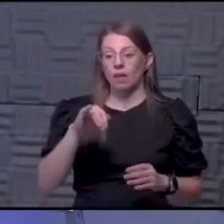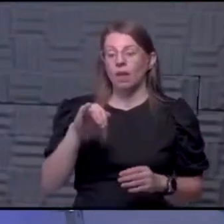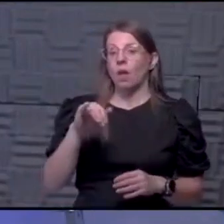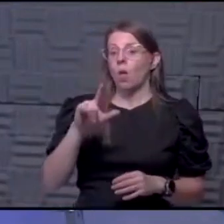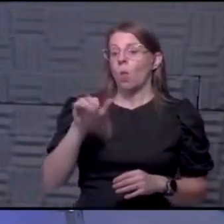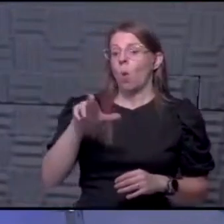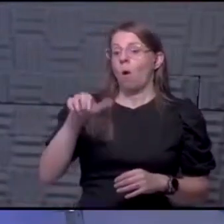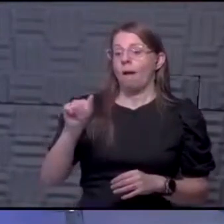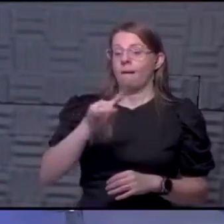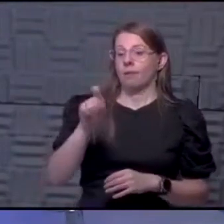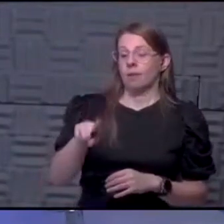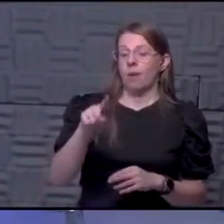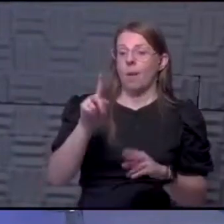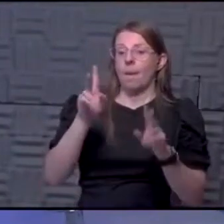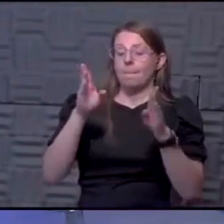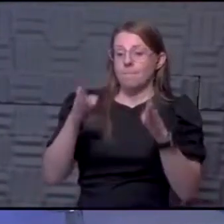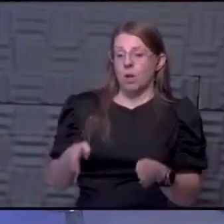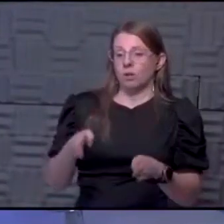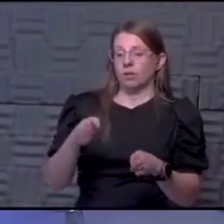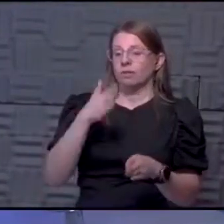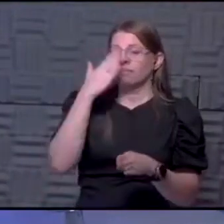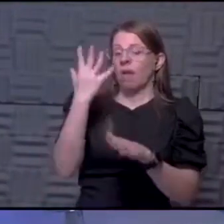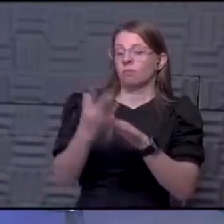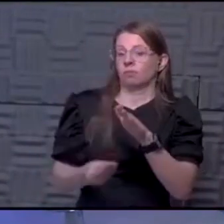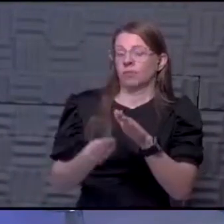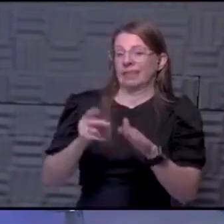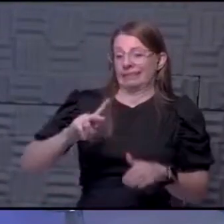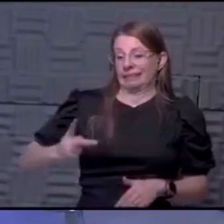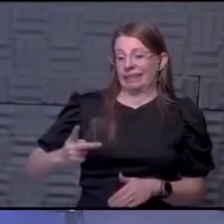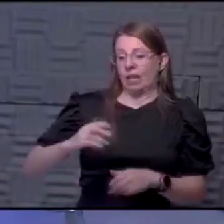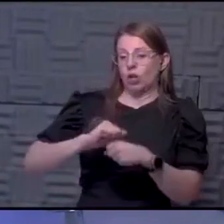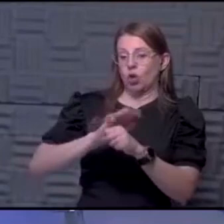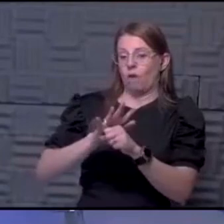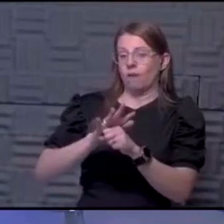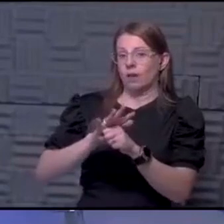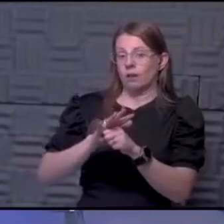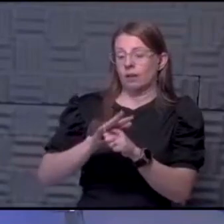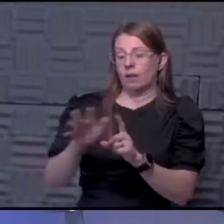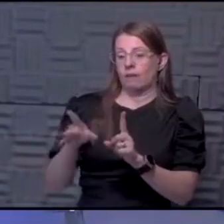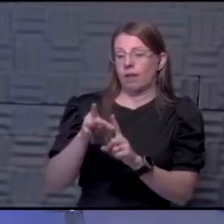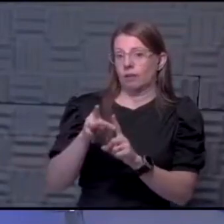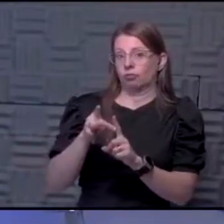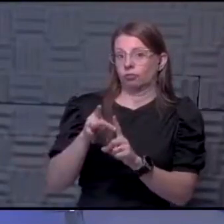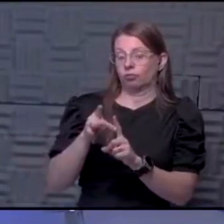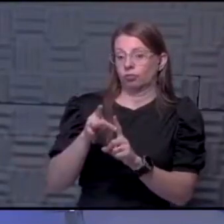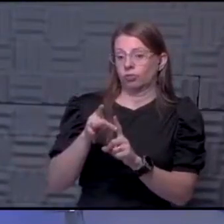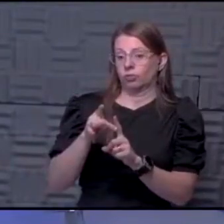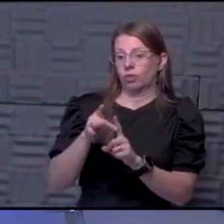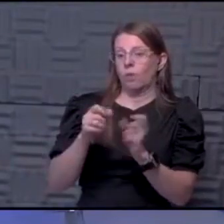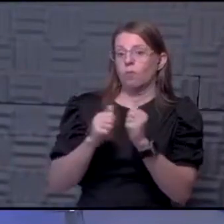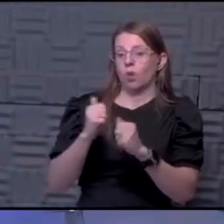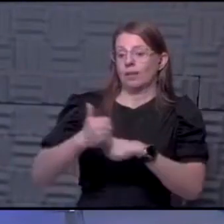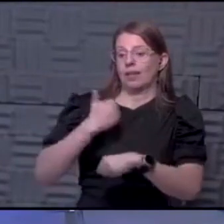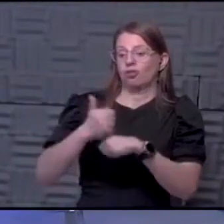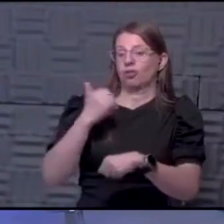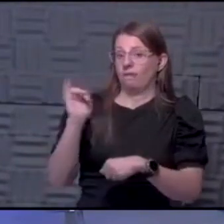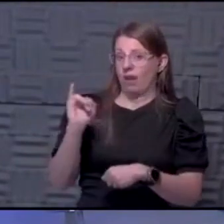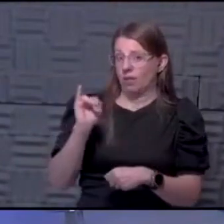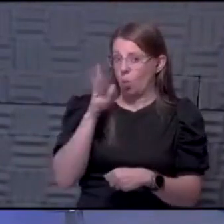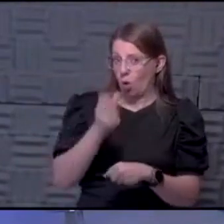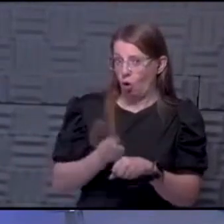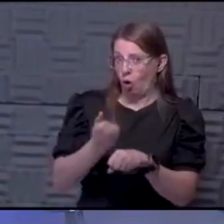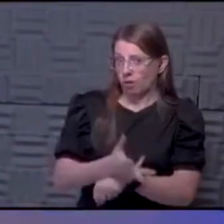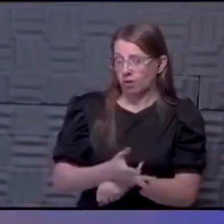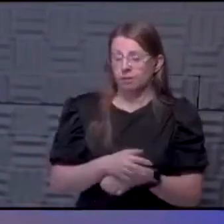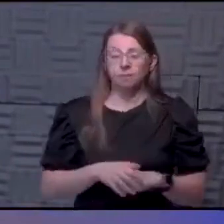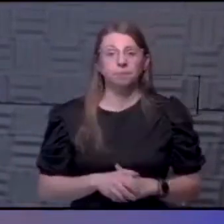asks, for a person who has lost their sense of smell, is a second COVID infection likely to cause a more dangerous infection? Ooh. That's an interesting